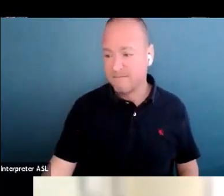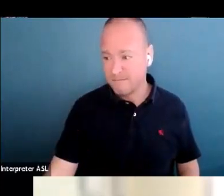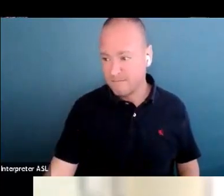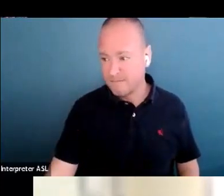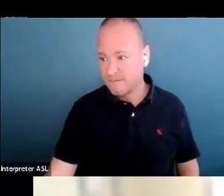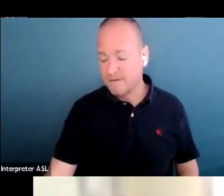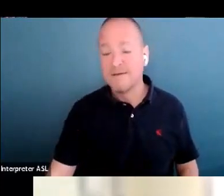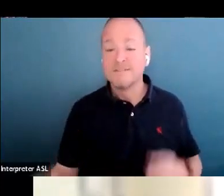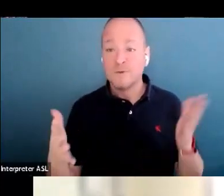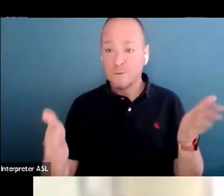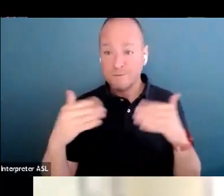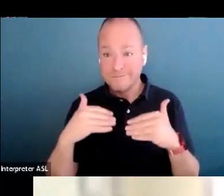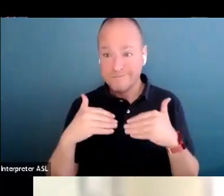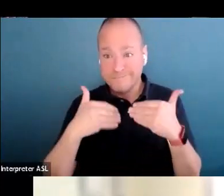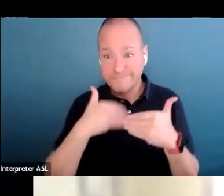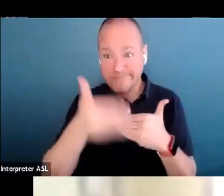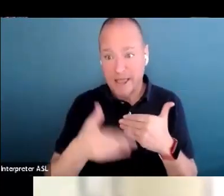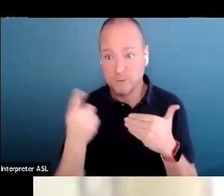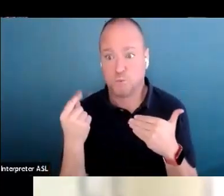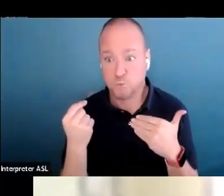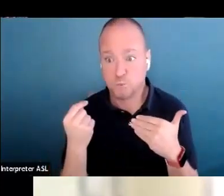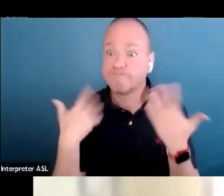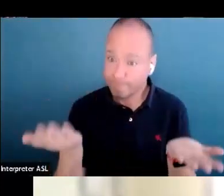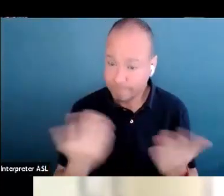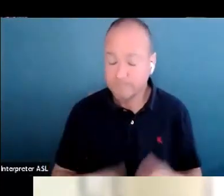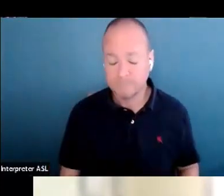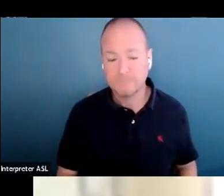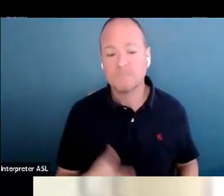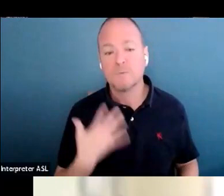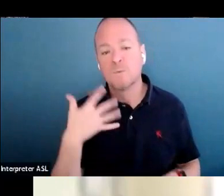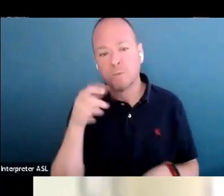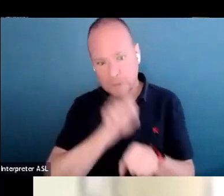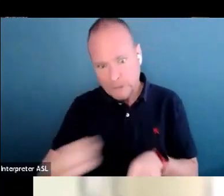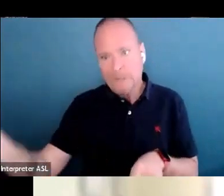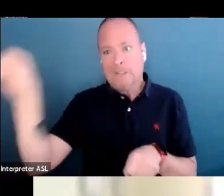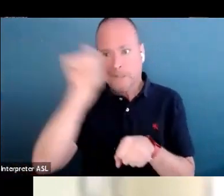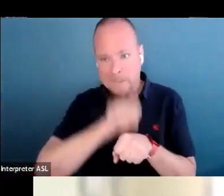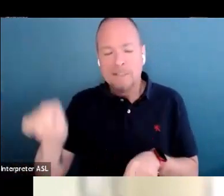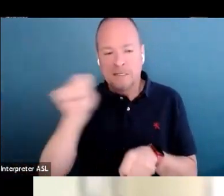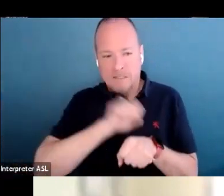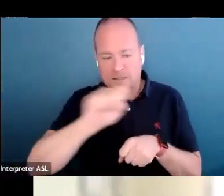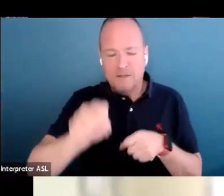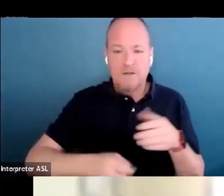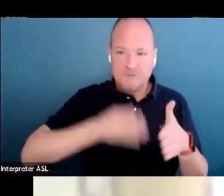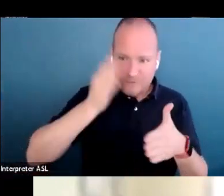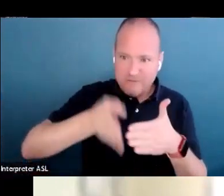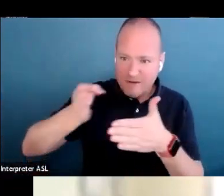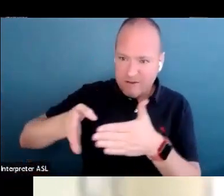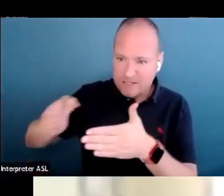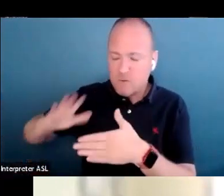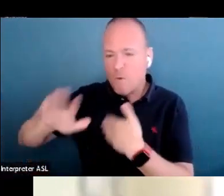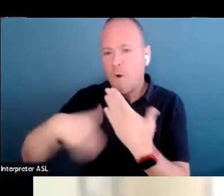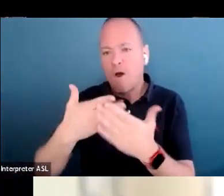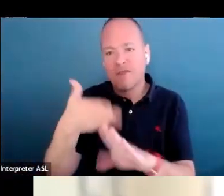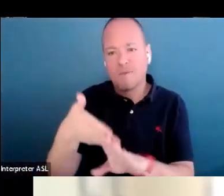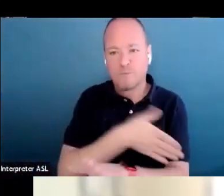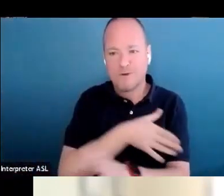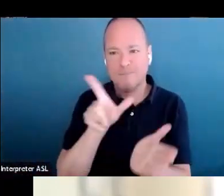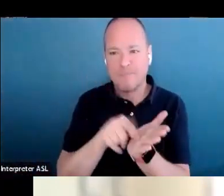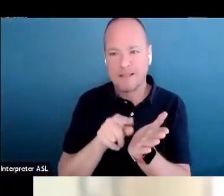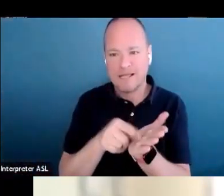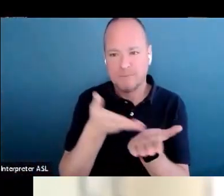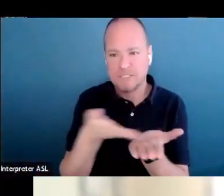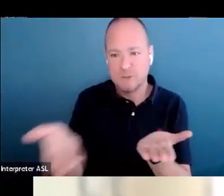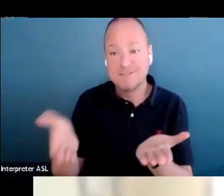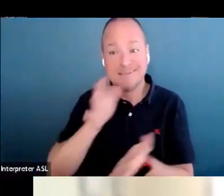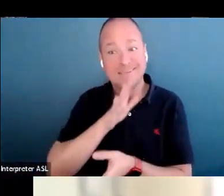So on to next steps. We are working feverishly to finalize all the pre-publication materials, including the